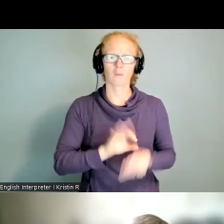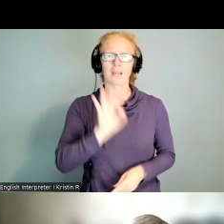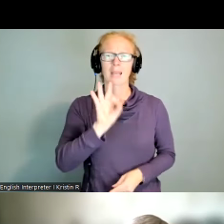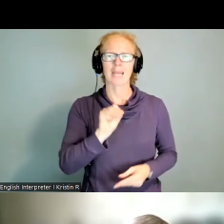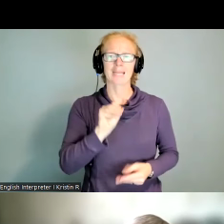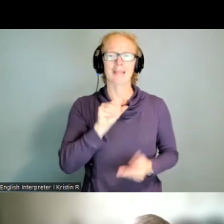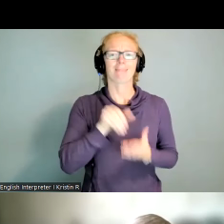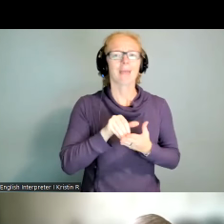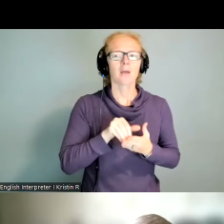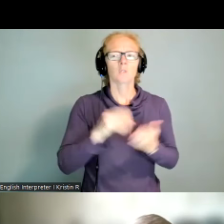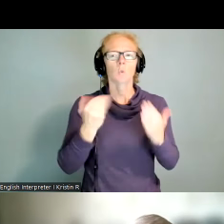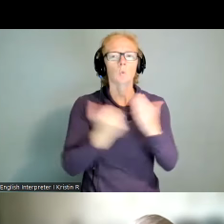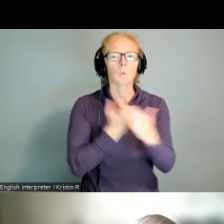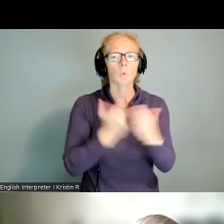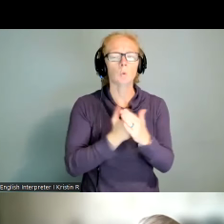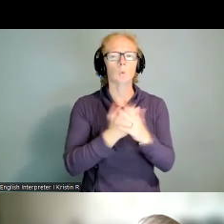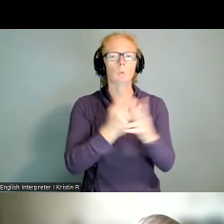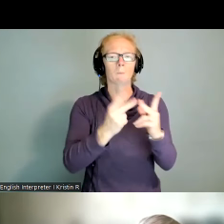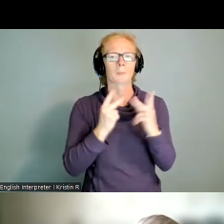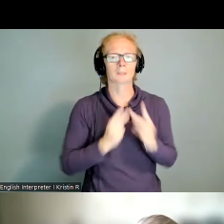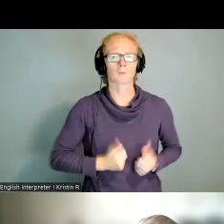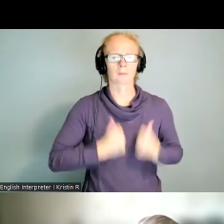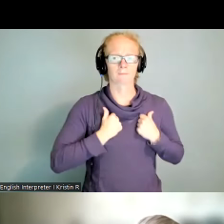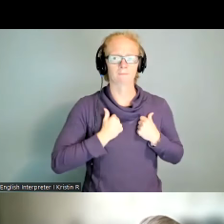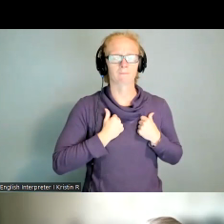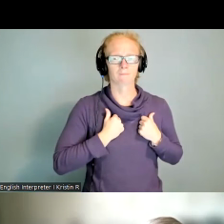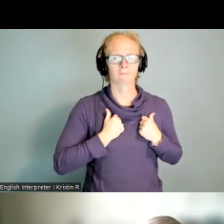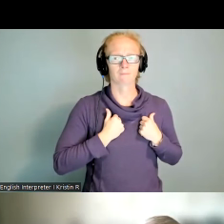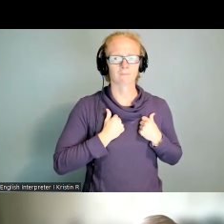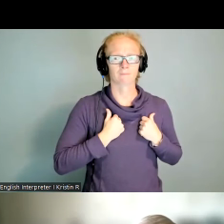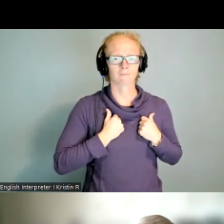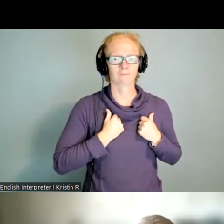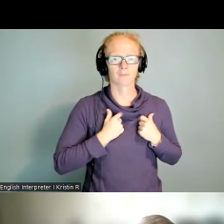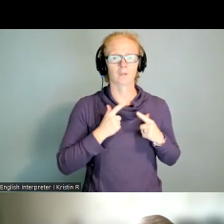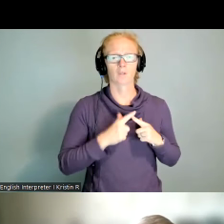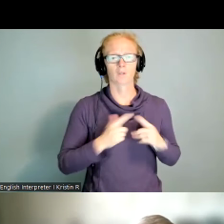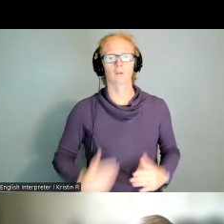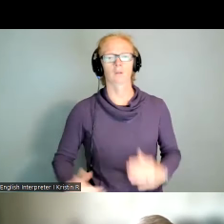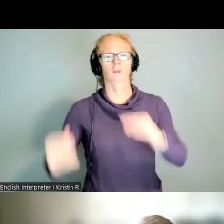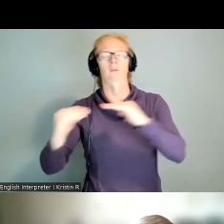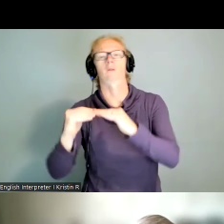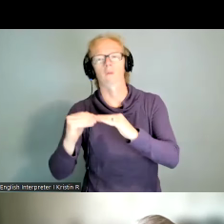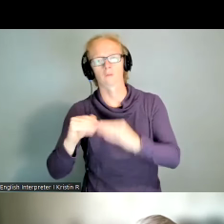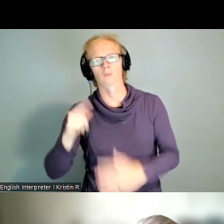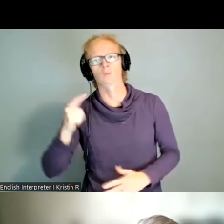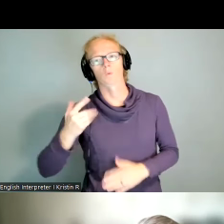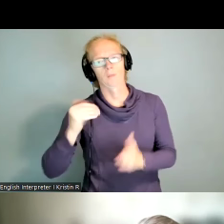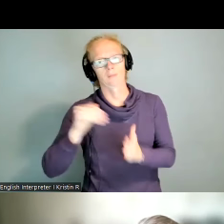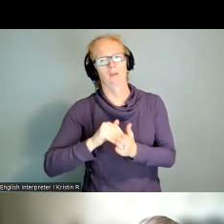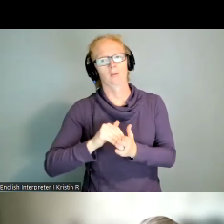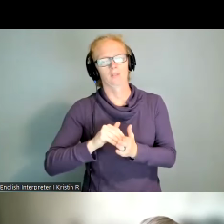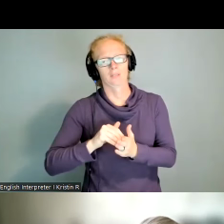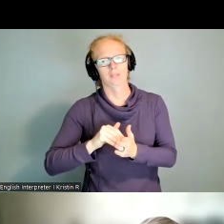dwelling units in order to get the 21,000 that are going to be